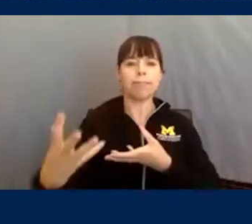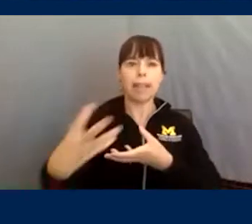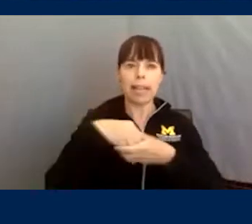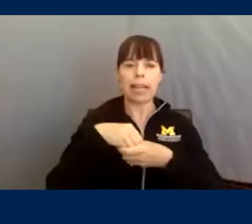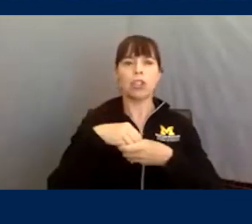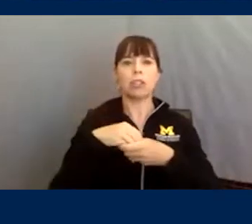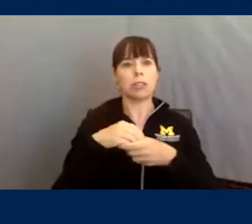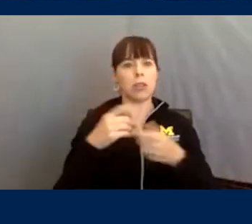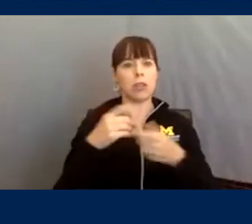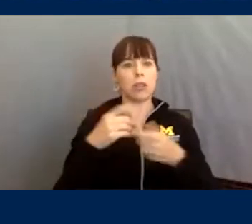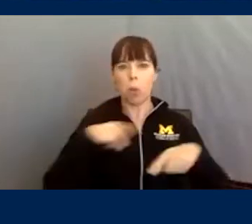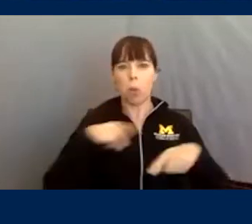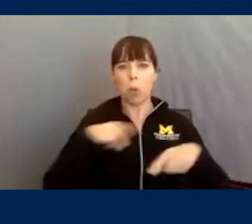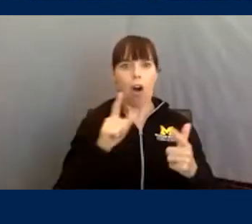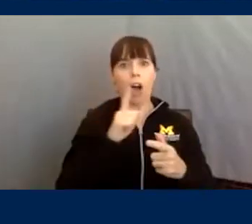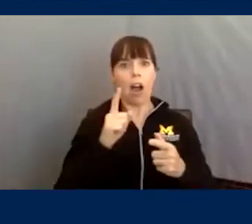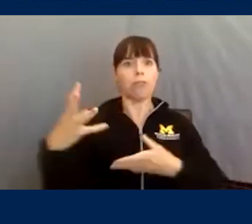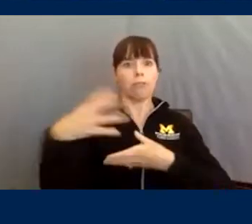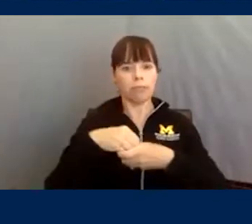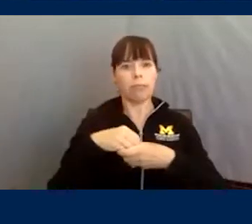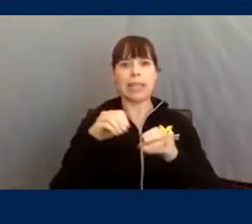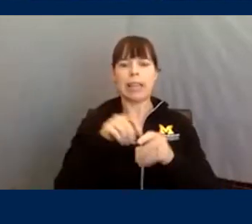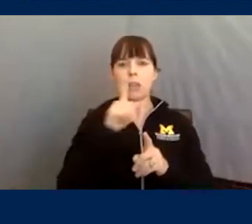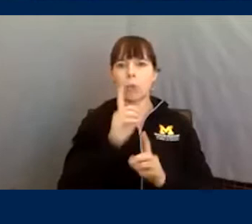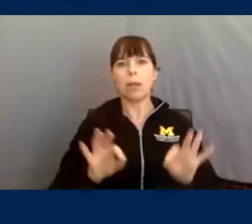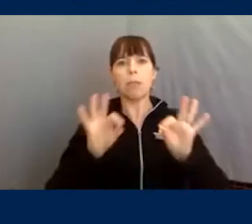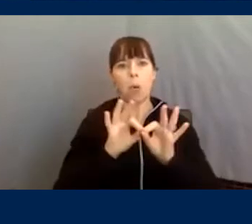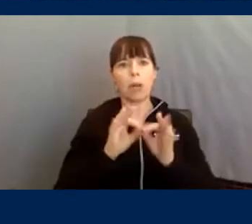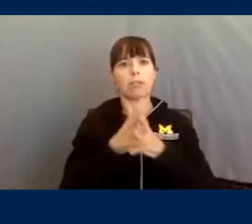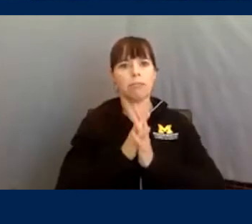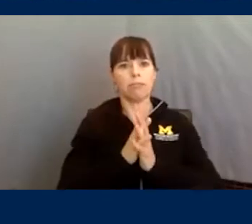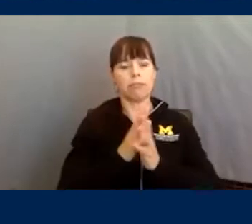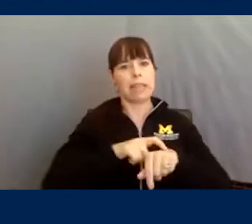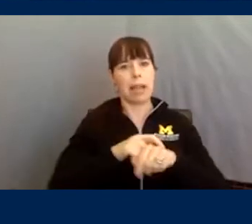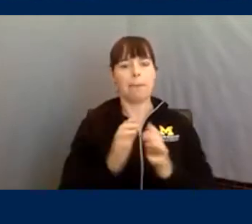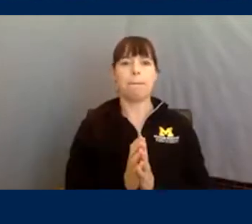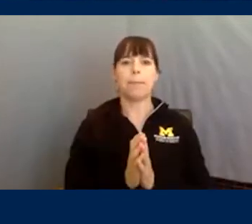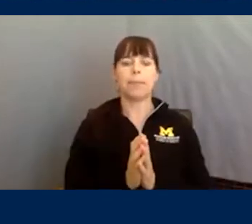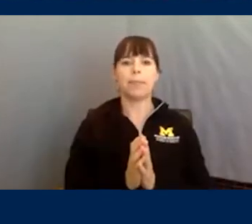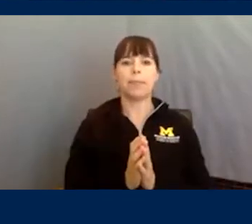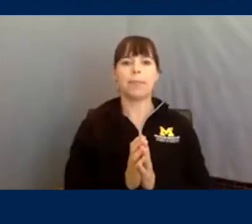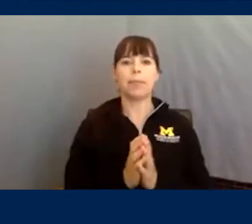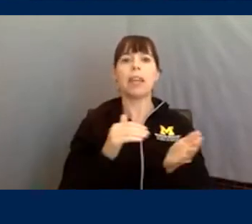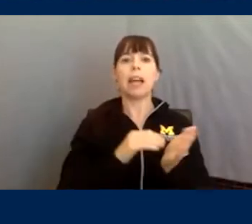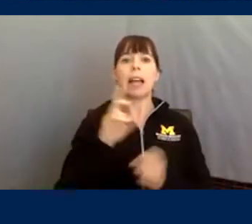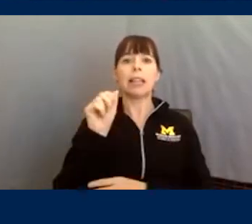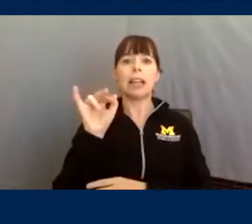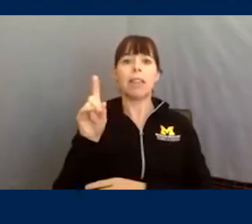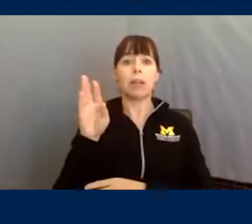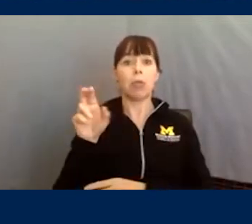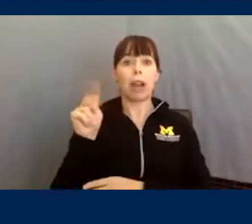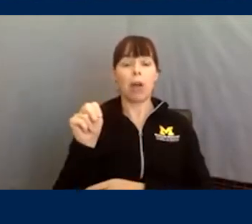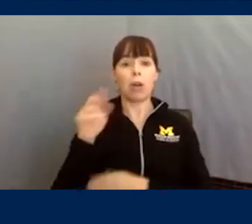as we all are, in this critically important initiative. Dr. David Brown will follow me,